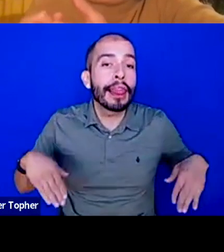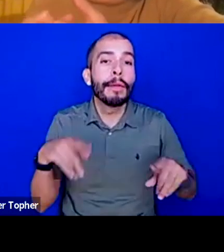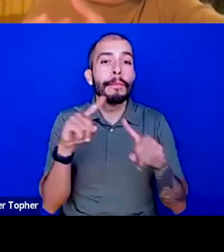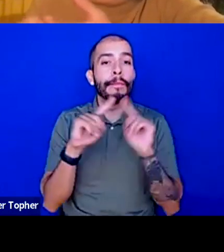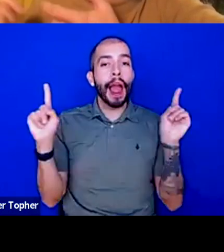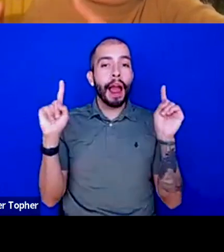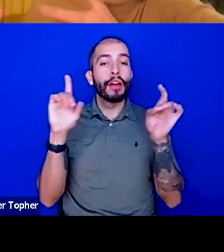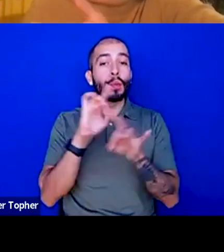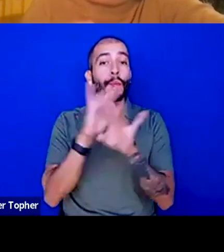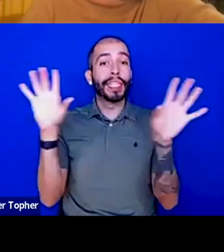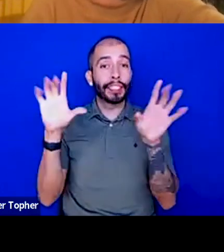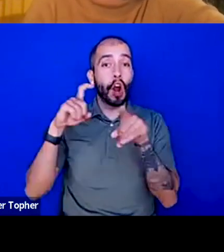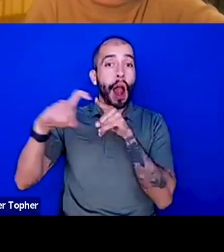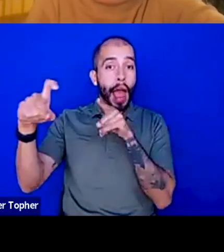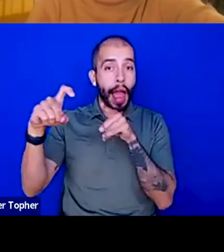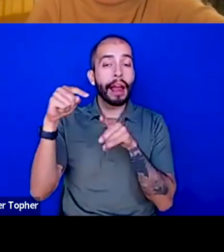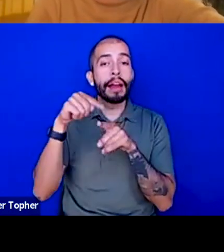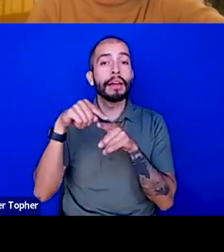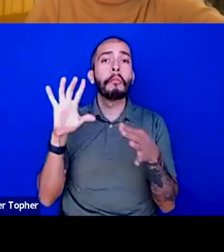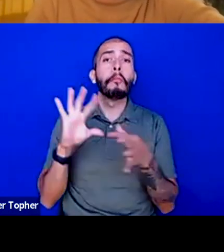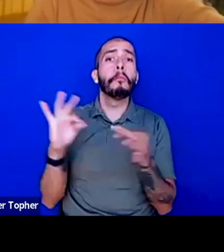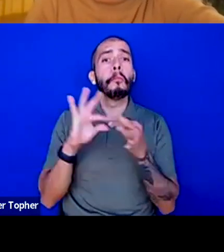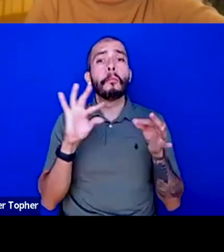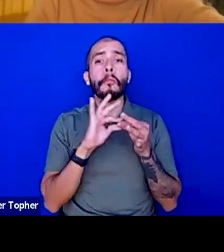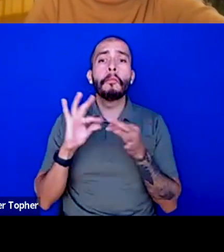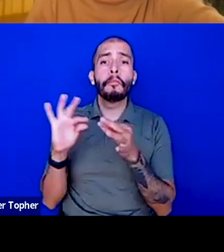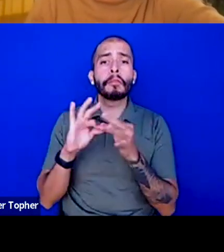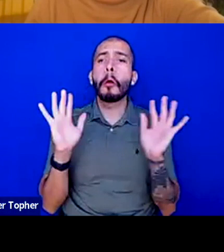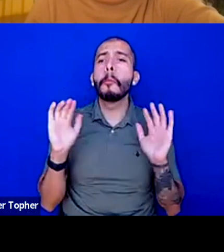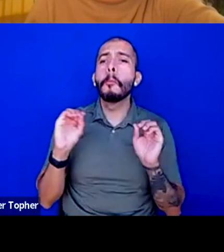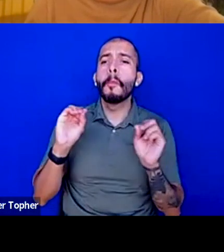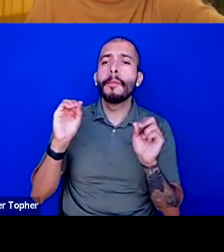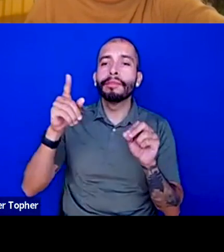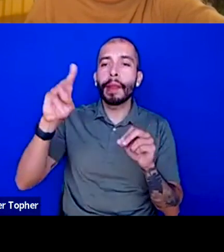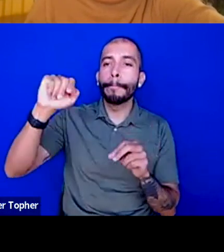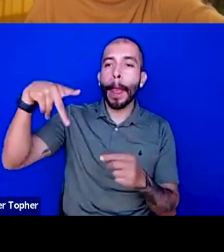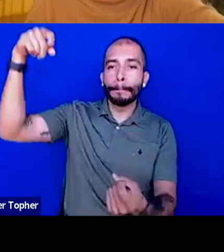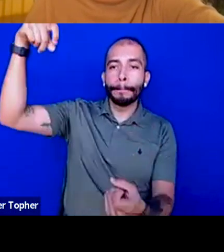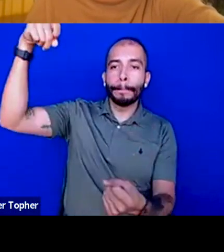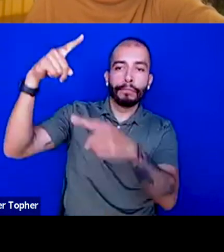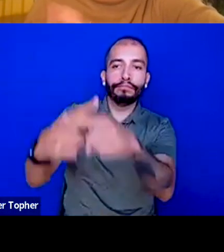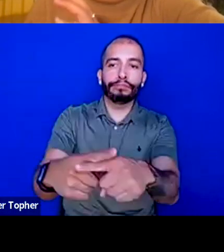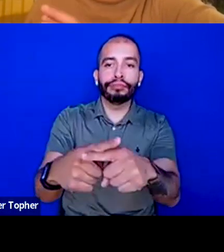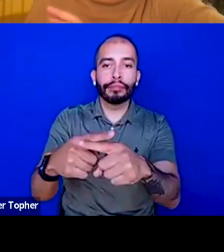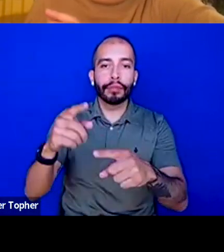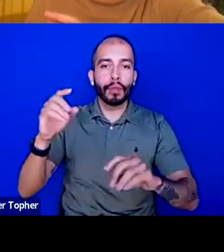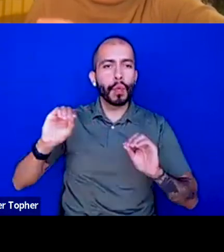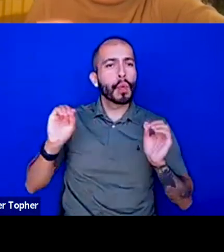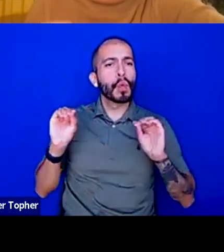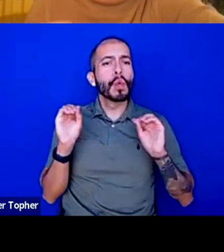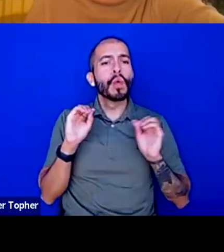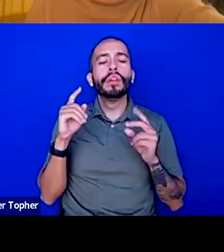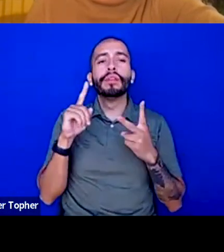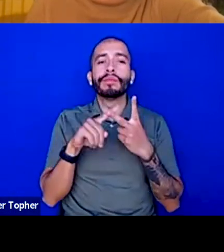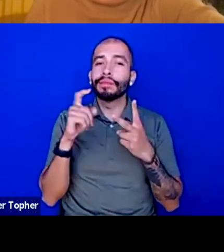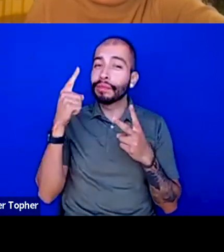being transparent about the fact that they've actually asked for it. I also want to thank the work of Rob Wypon, who's a Canadian journalist who's done